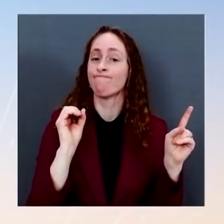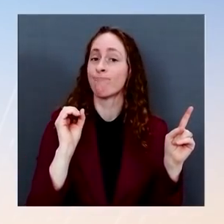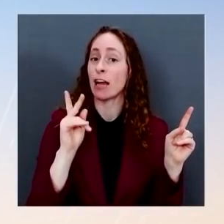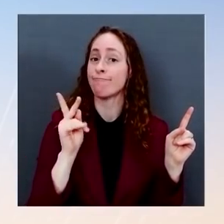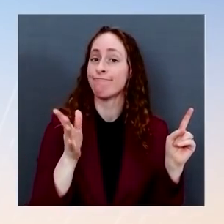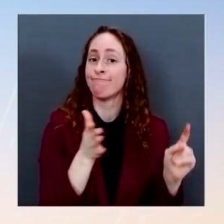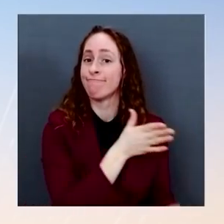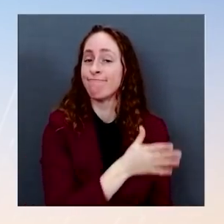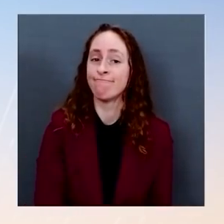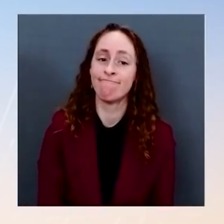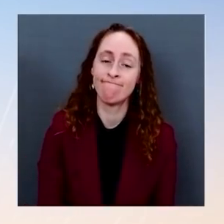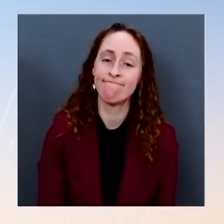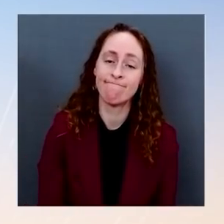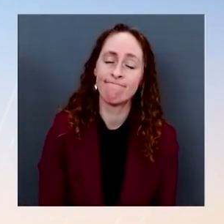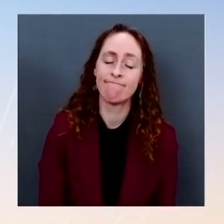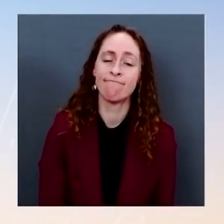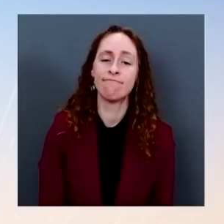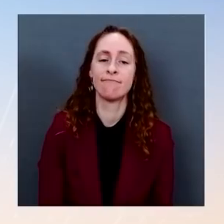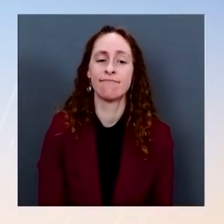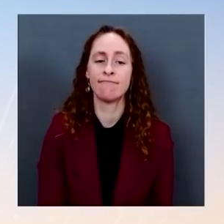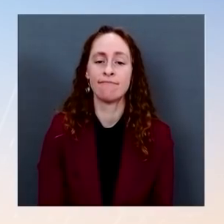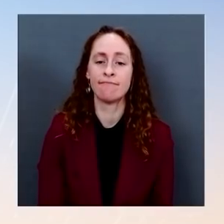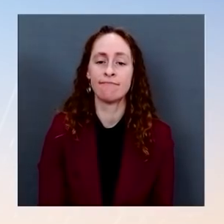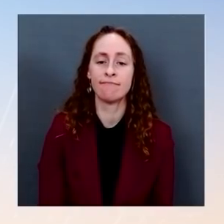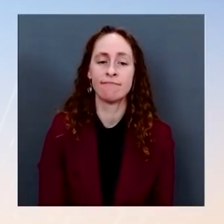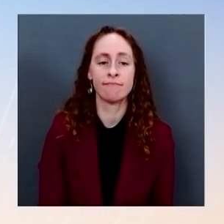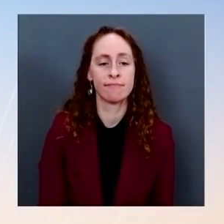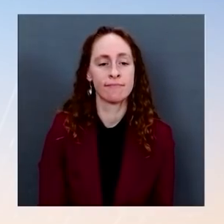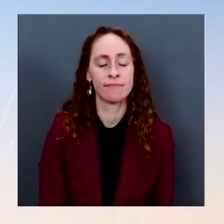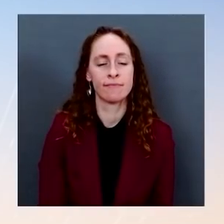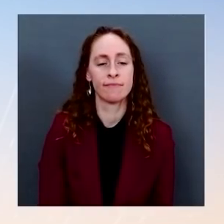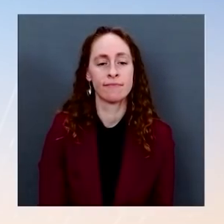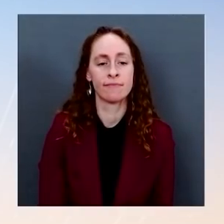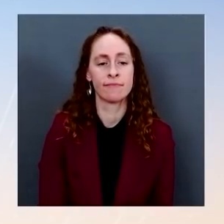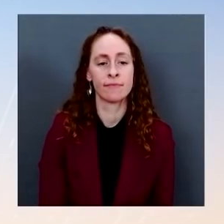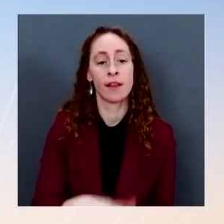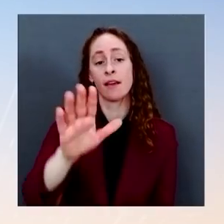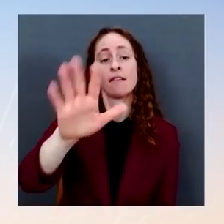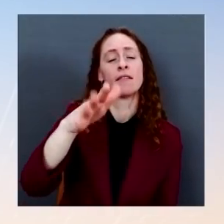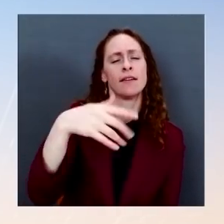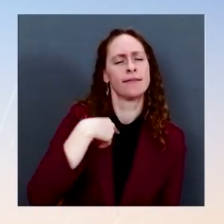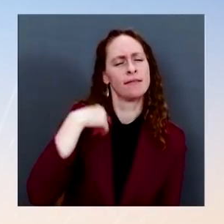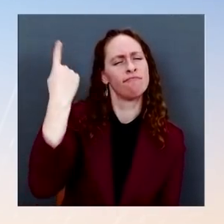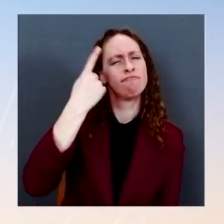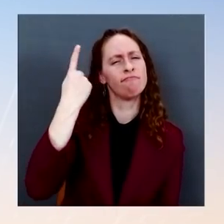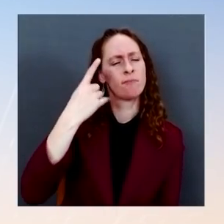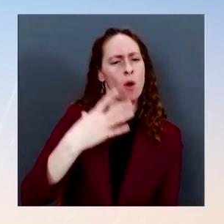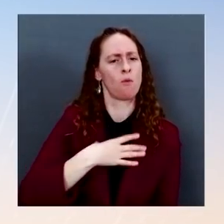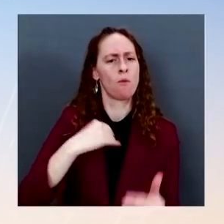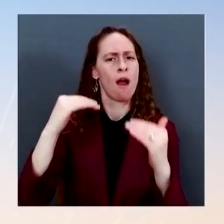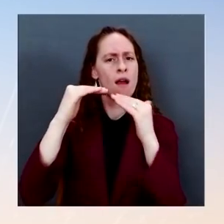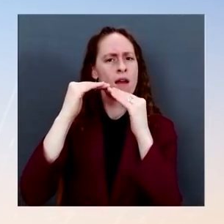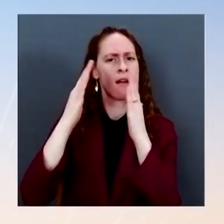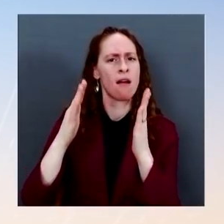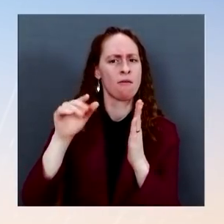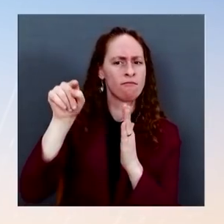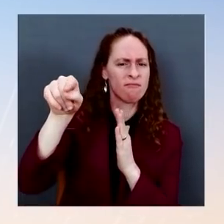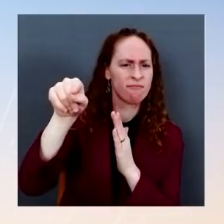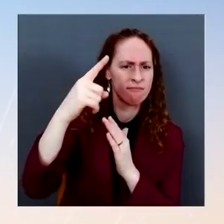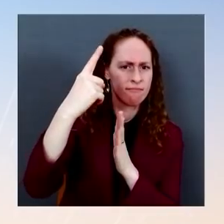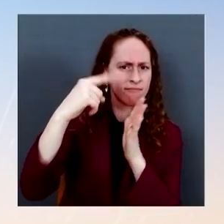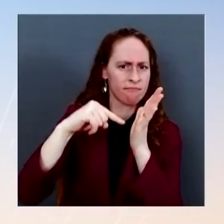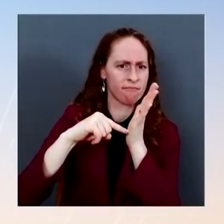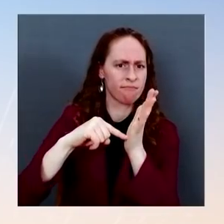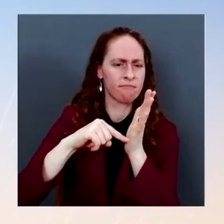President Biden to pursue executive action to pass components of the Build Back Better legislation. Is this something that the White House